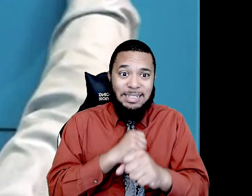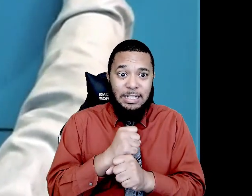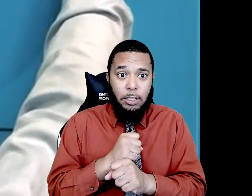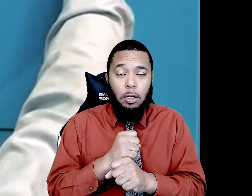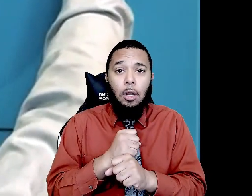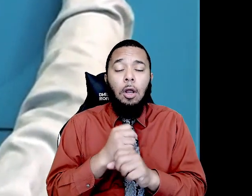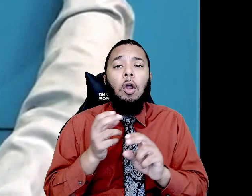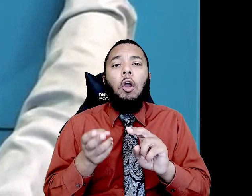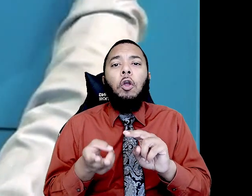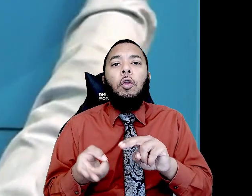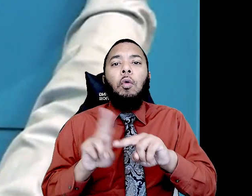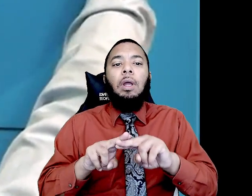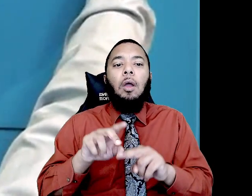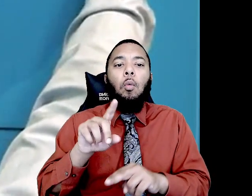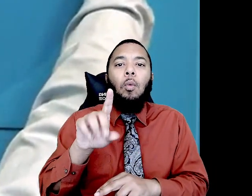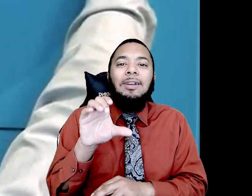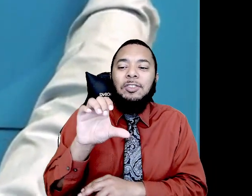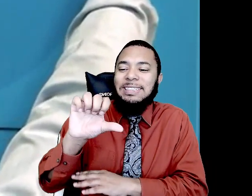$110